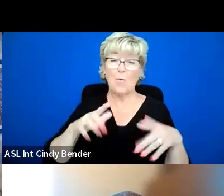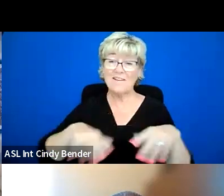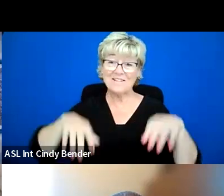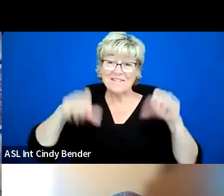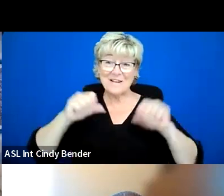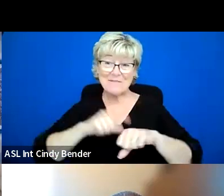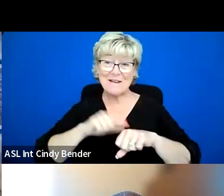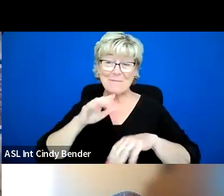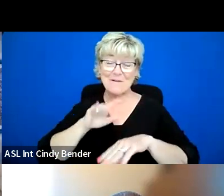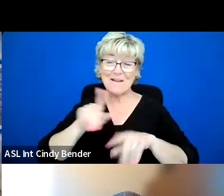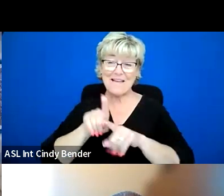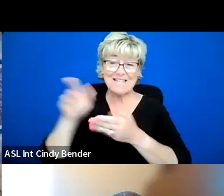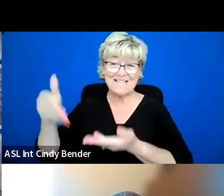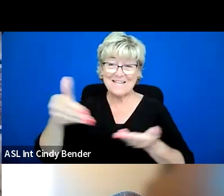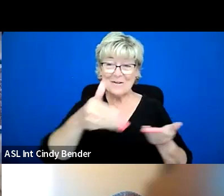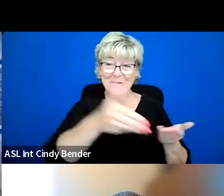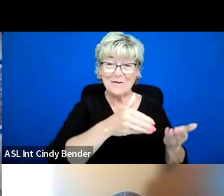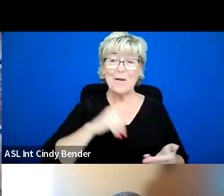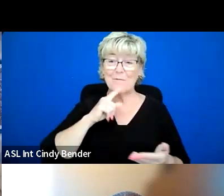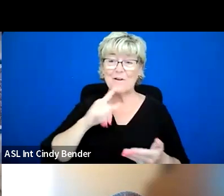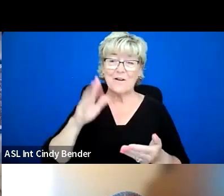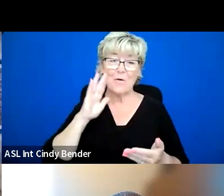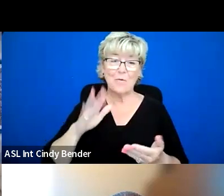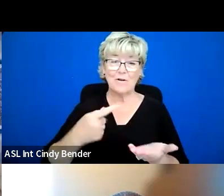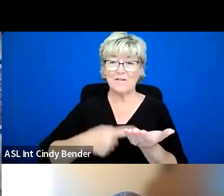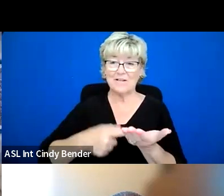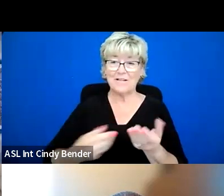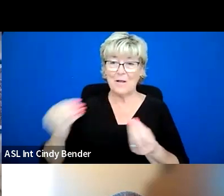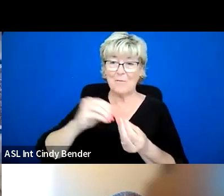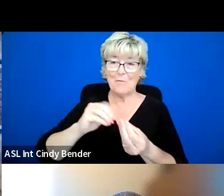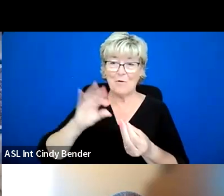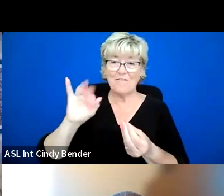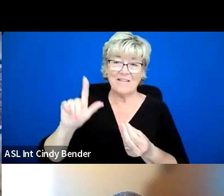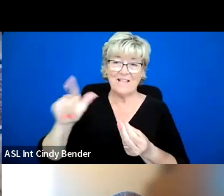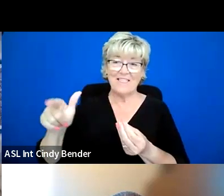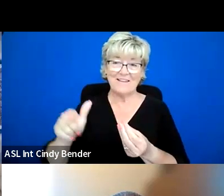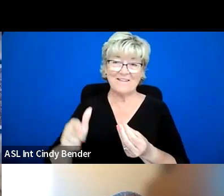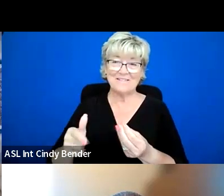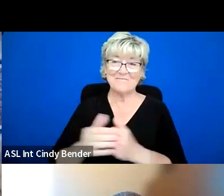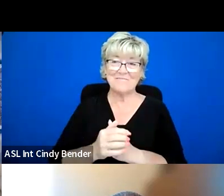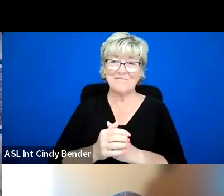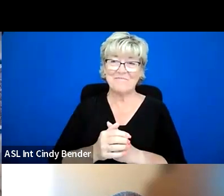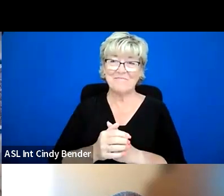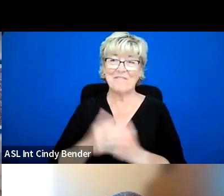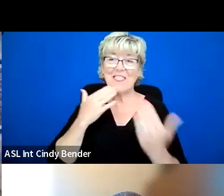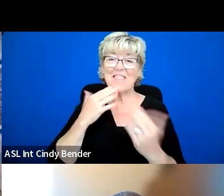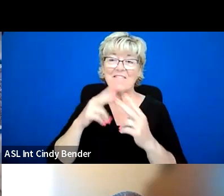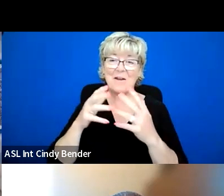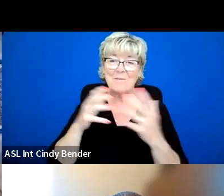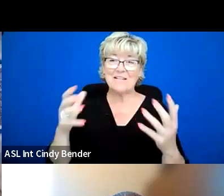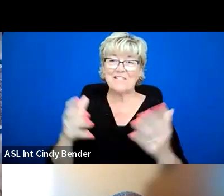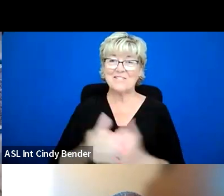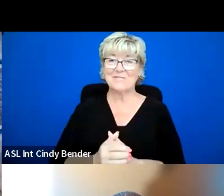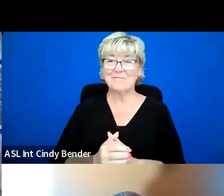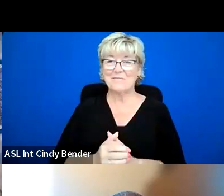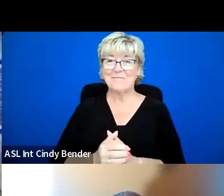on the intros, as I'm sure we'll get into a lot of these things deeper into this again. Thank you very much for having